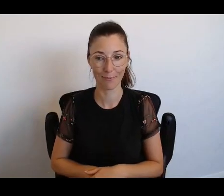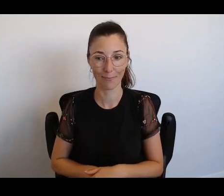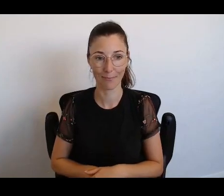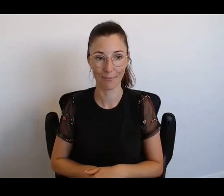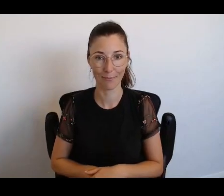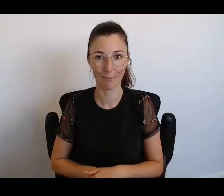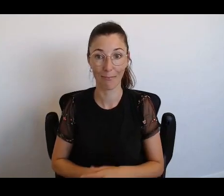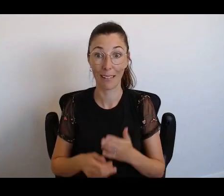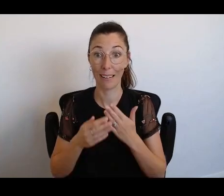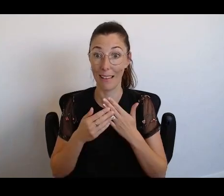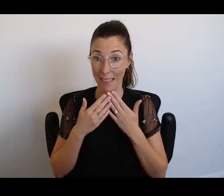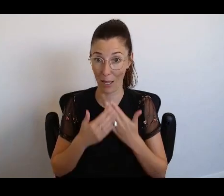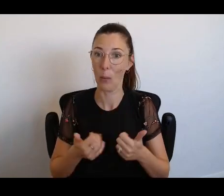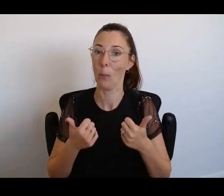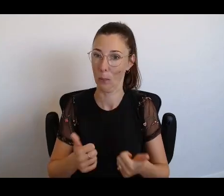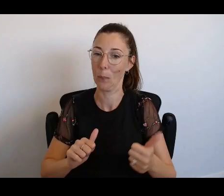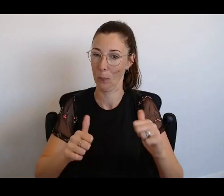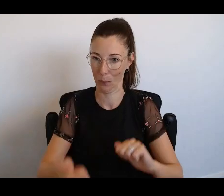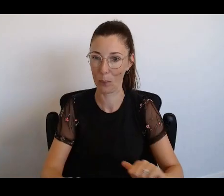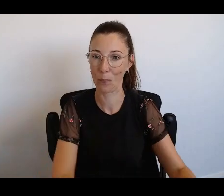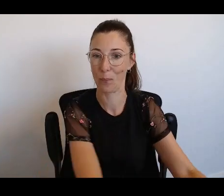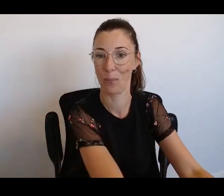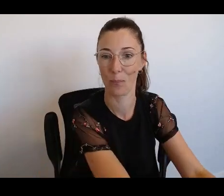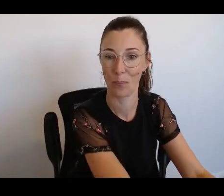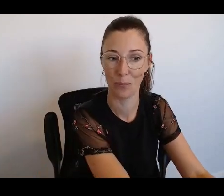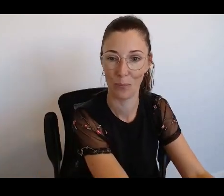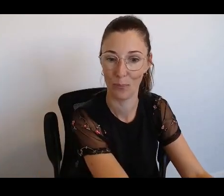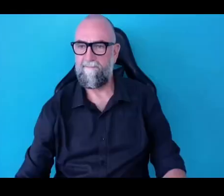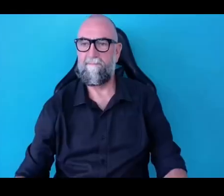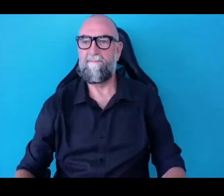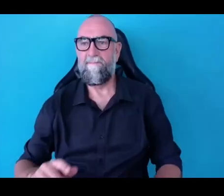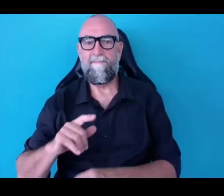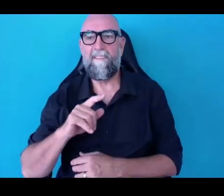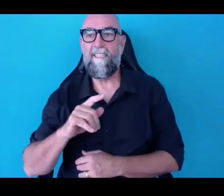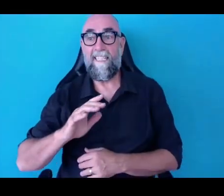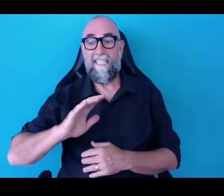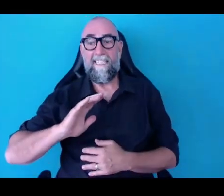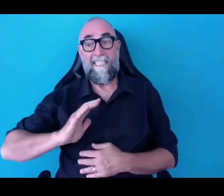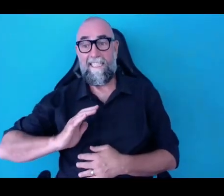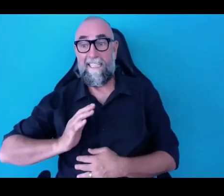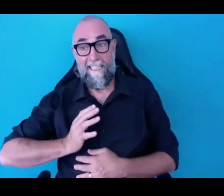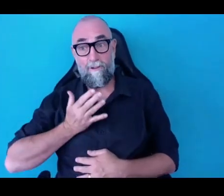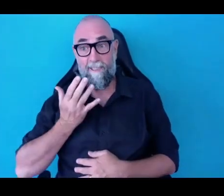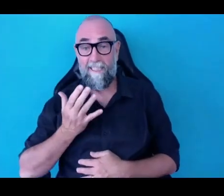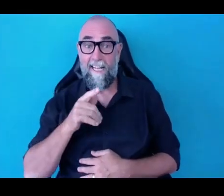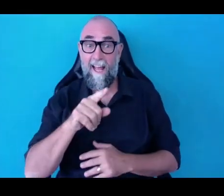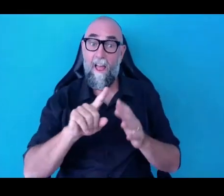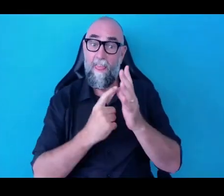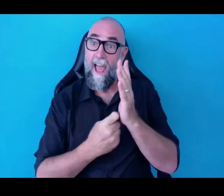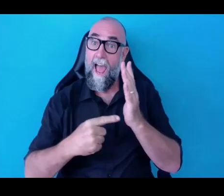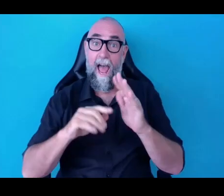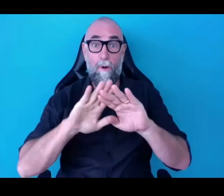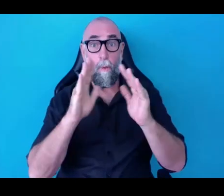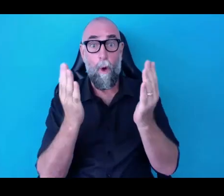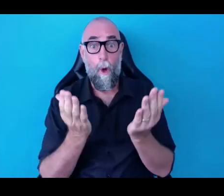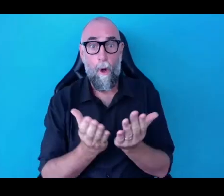Thank you so much, Nick. Well, the art world has an interesting way, I think, of the introduction, and how closely